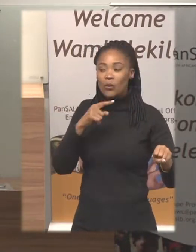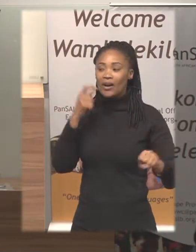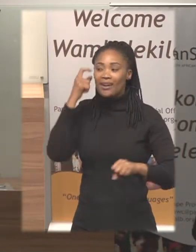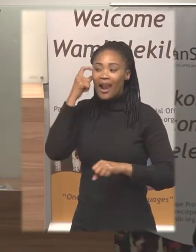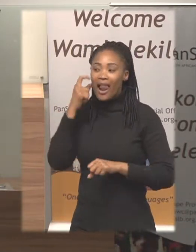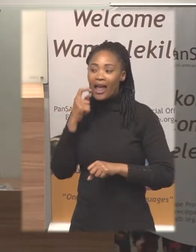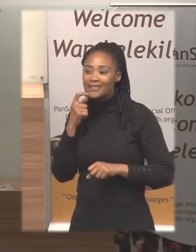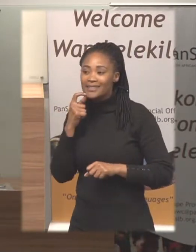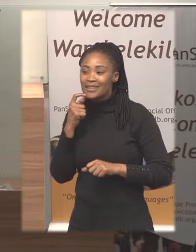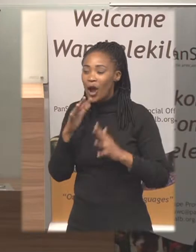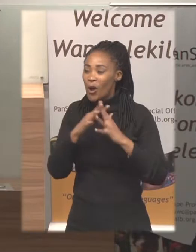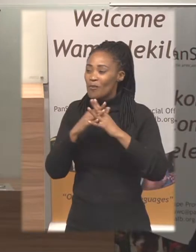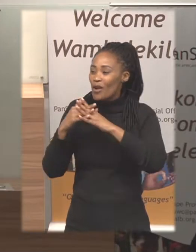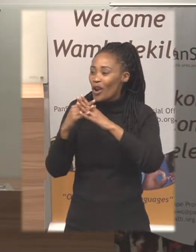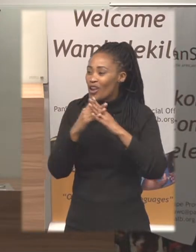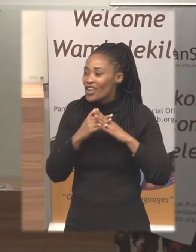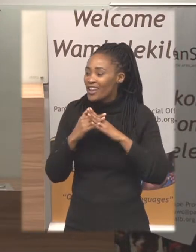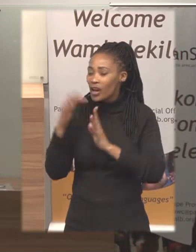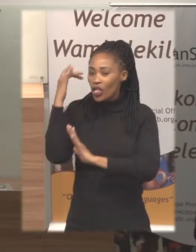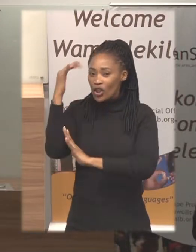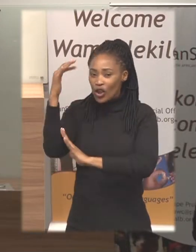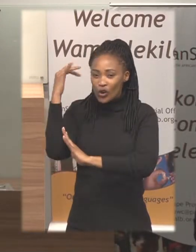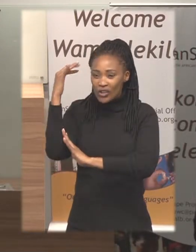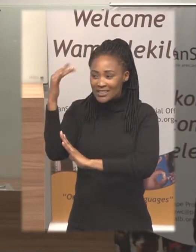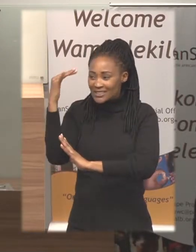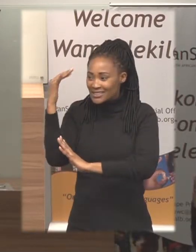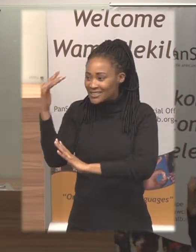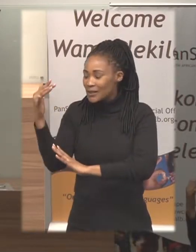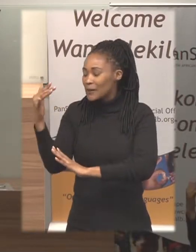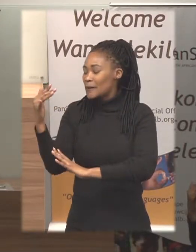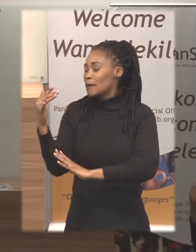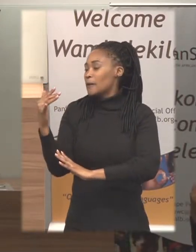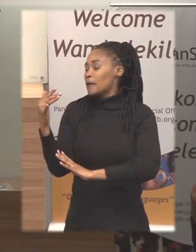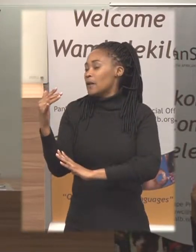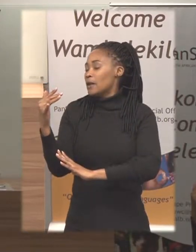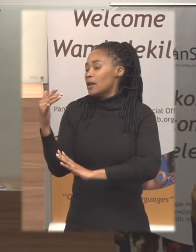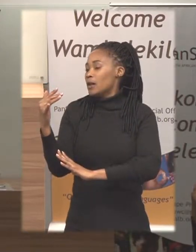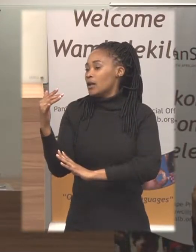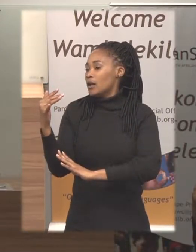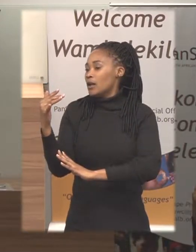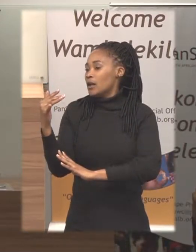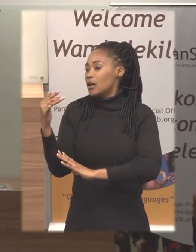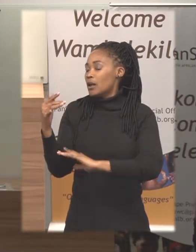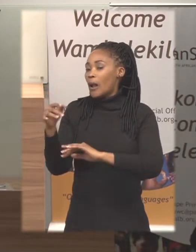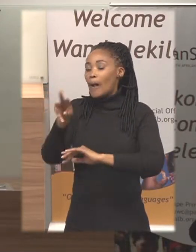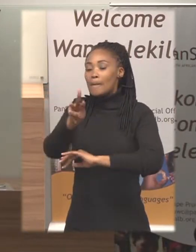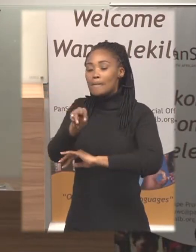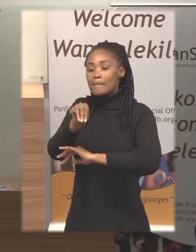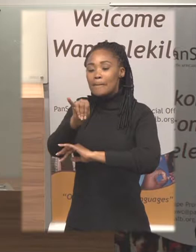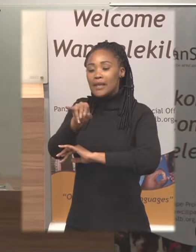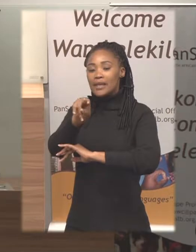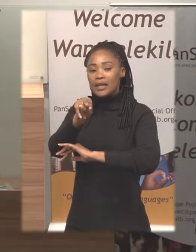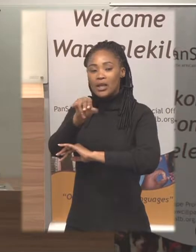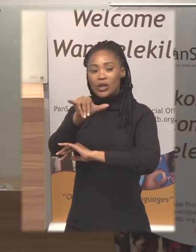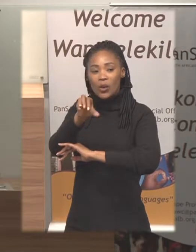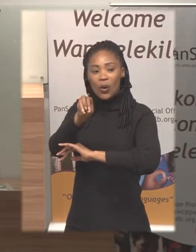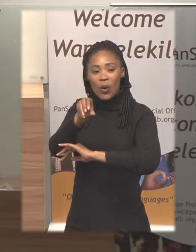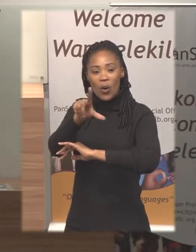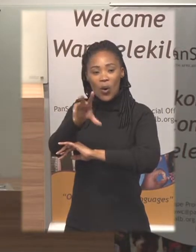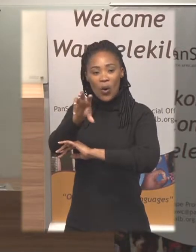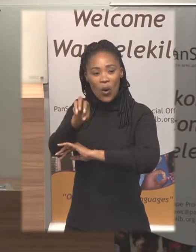African theorists like Ndlovu Gacheni and Ngugi, Mignolo, Maldonado Torres,